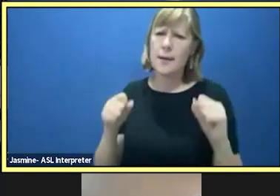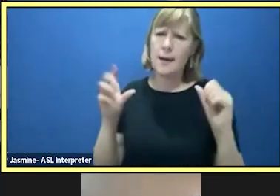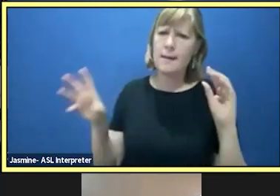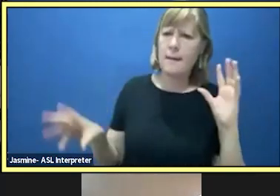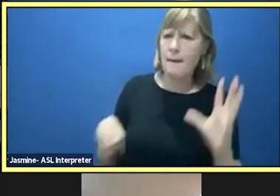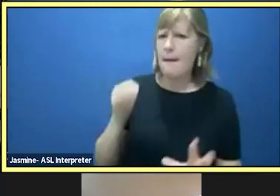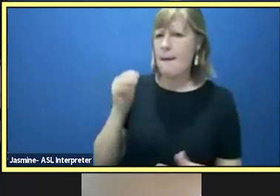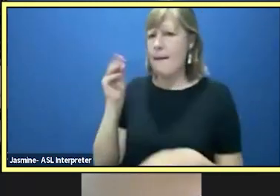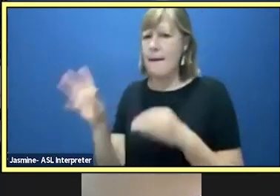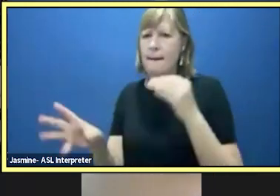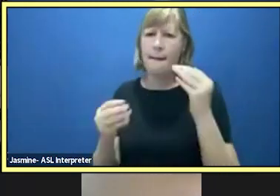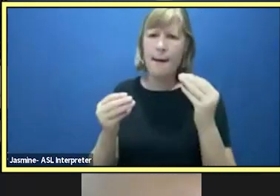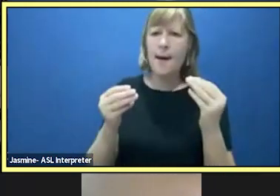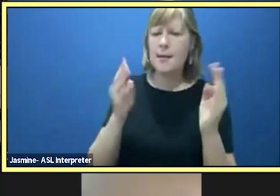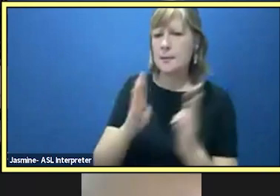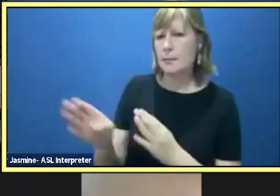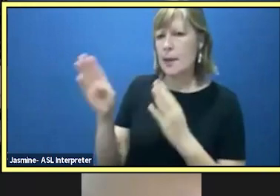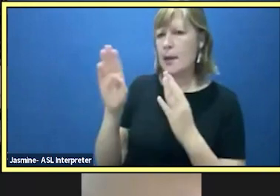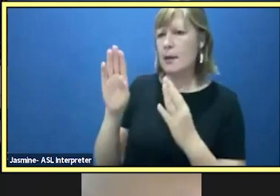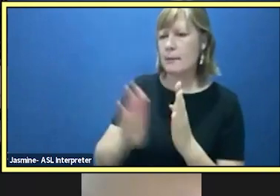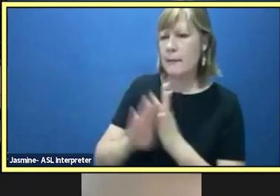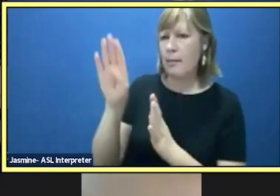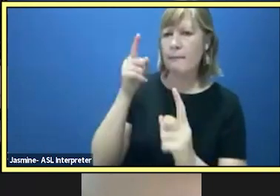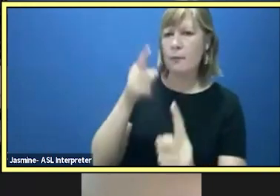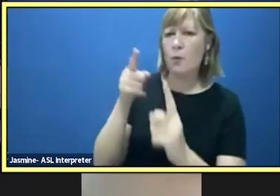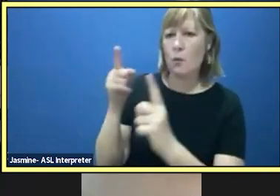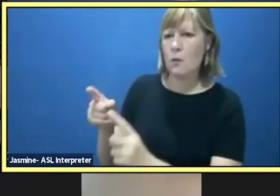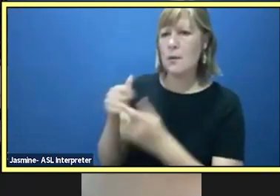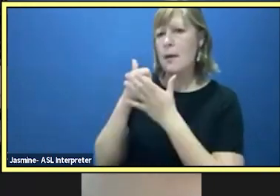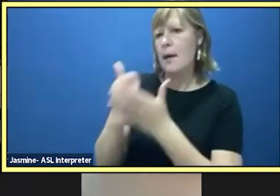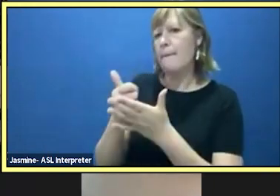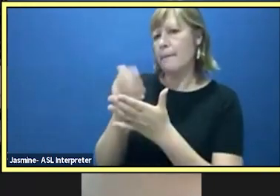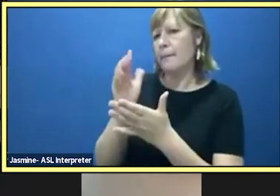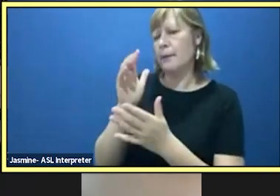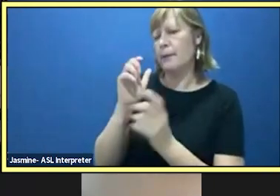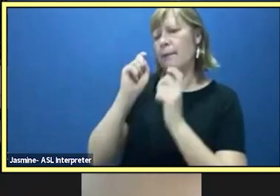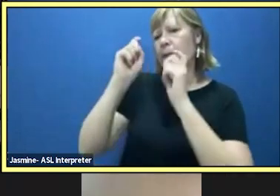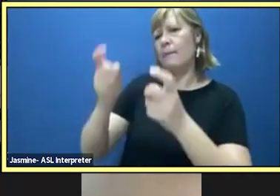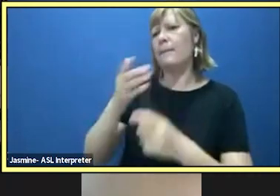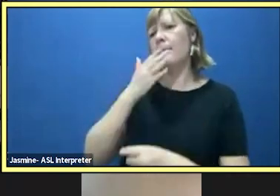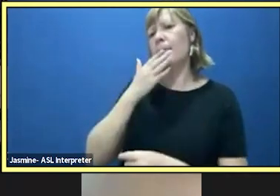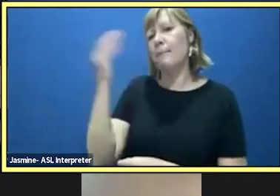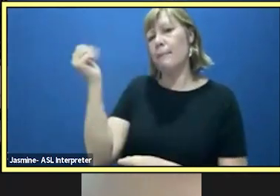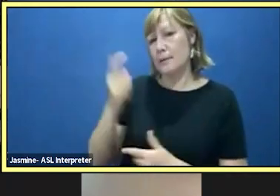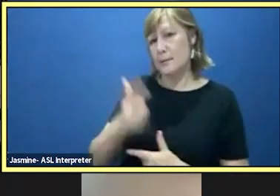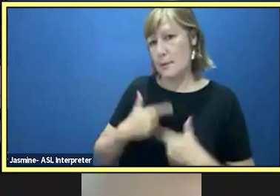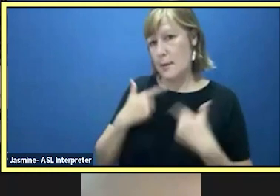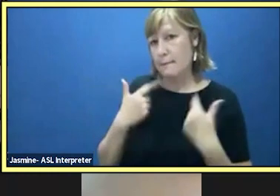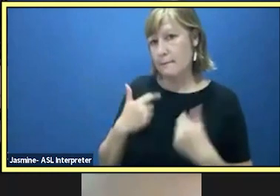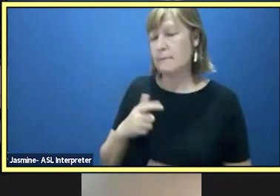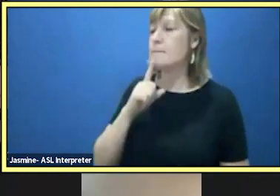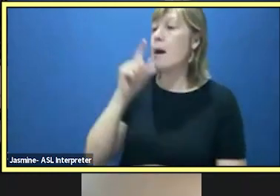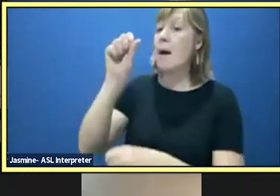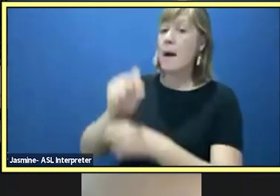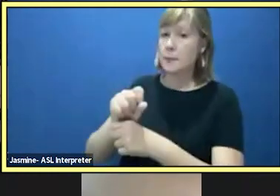that person to help them have the best life. So absolutely, Maria, you're right in your concern that, if